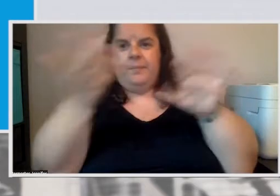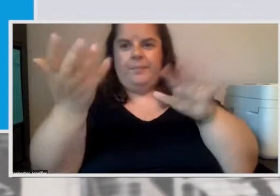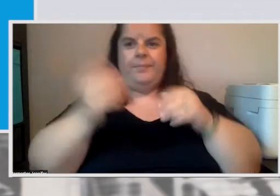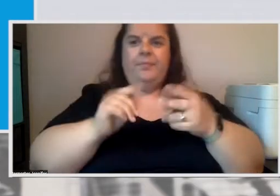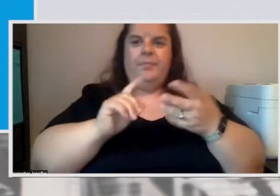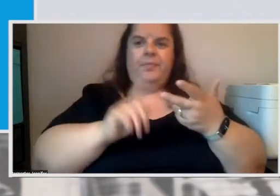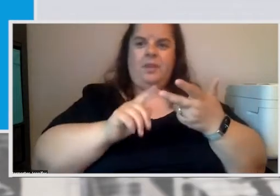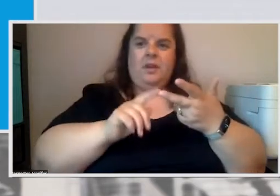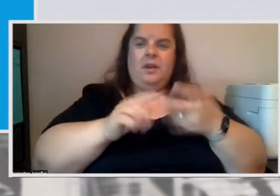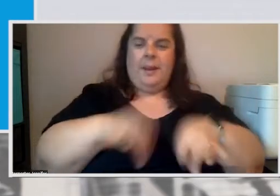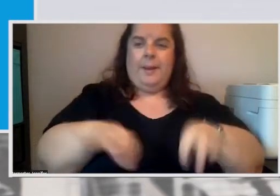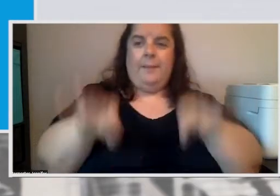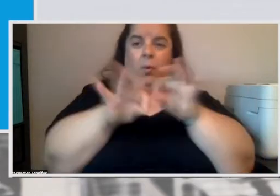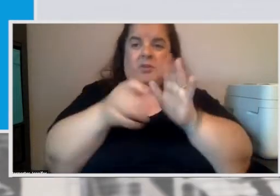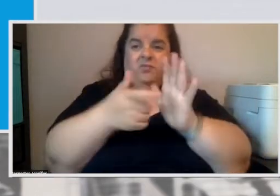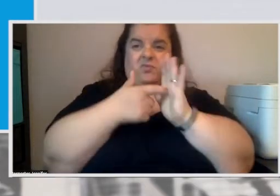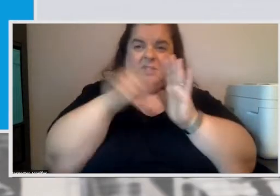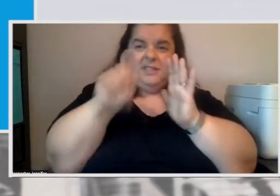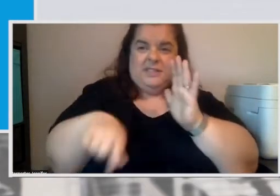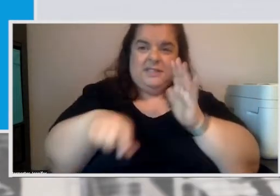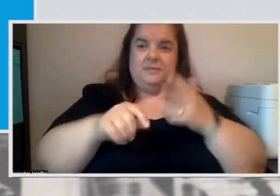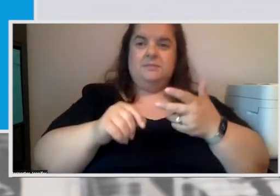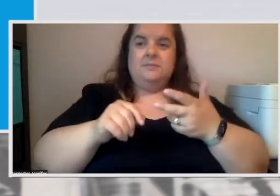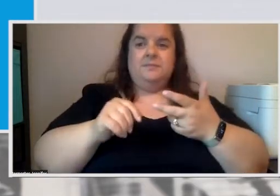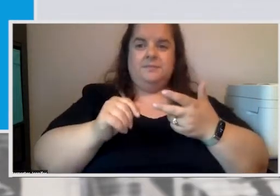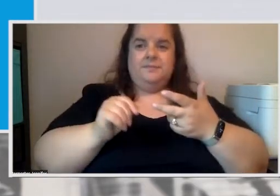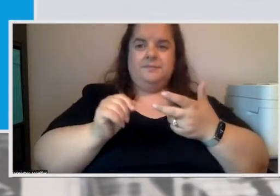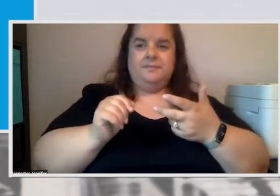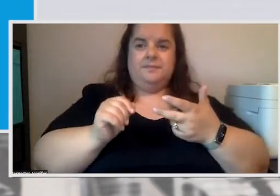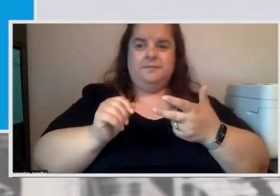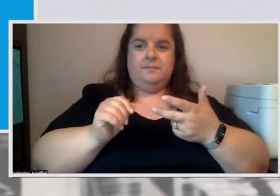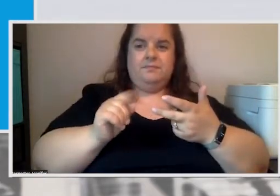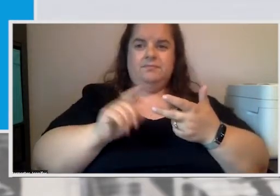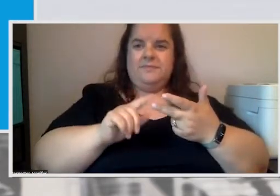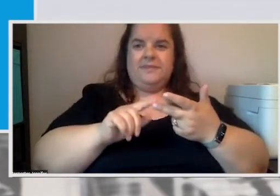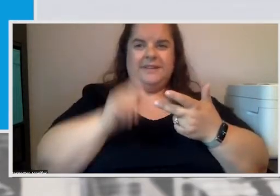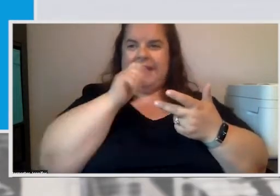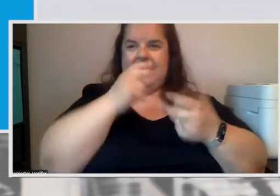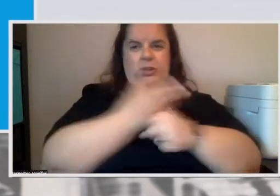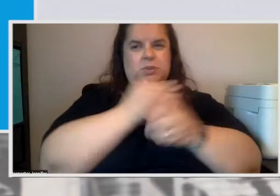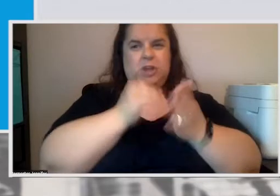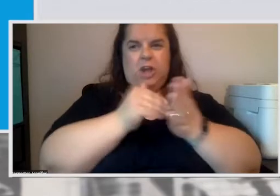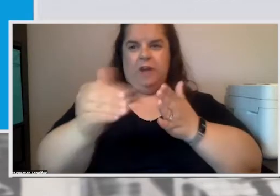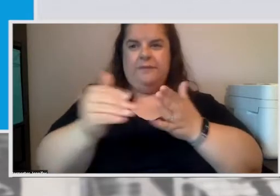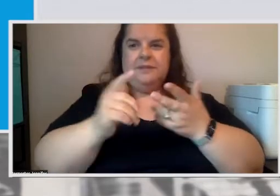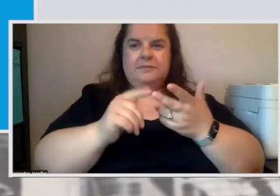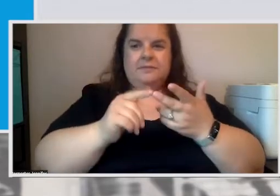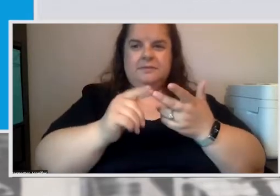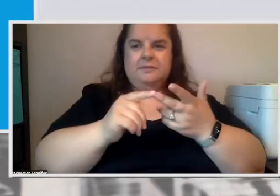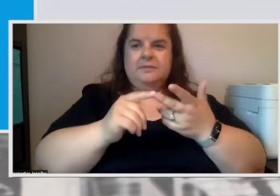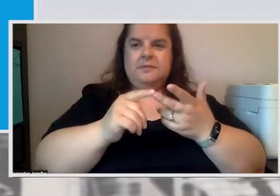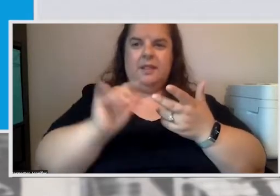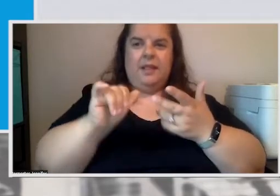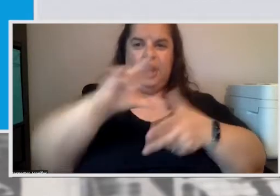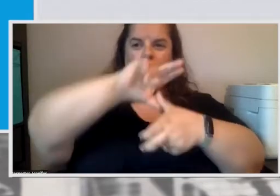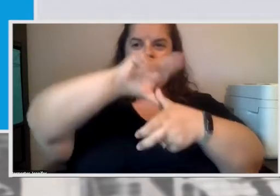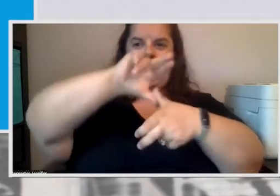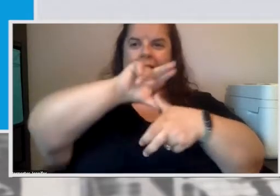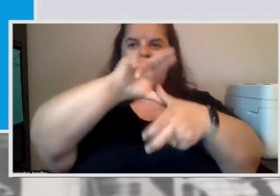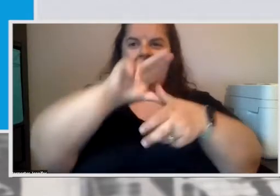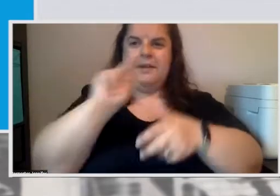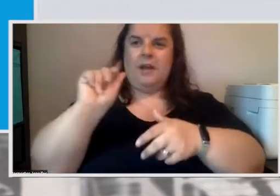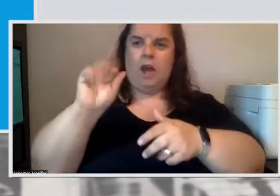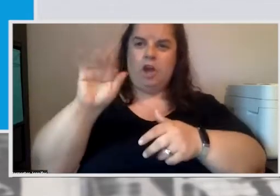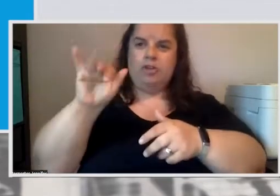urgent need or urgency. And that's rarely used. It's for like Hurricane Katrina or some natural